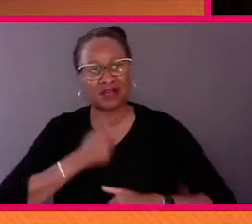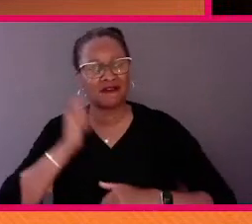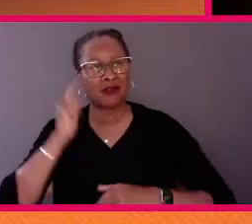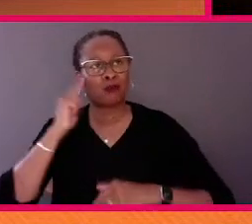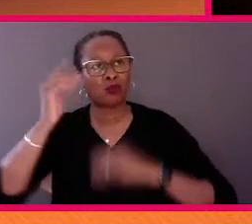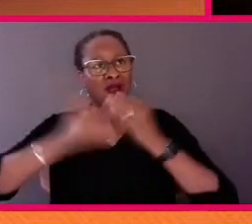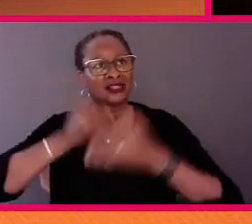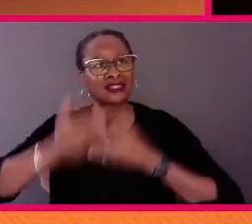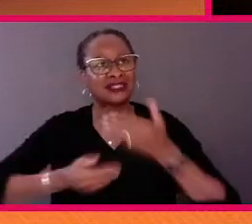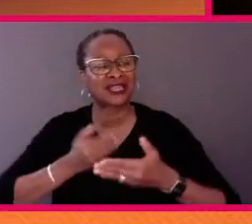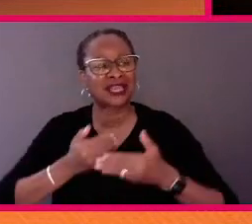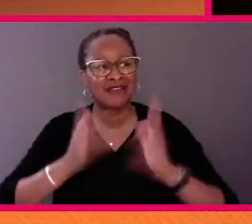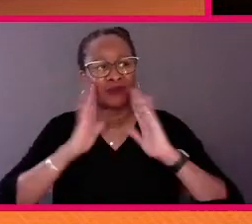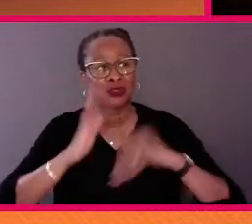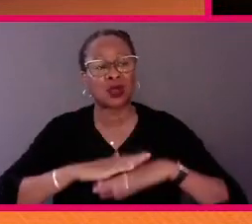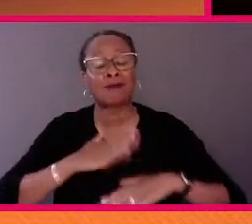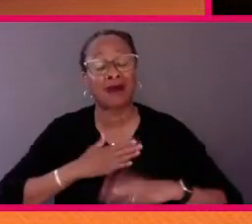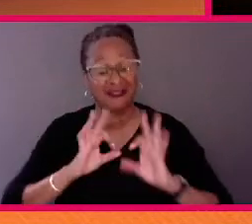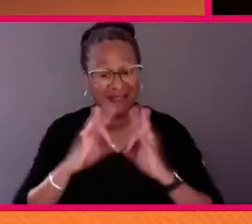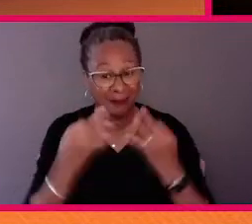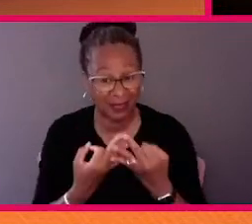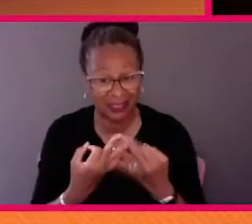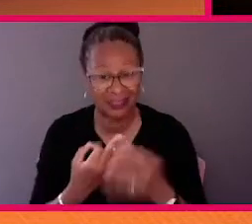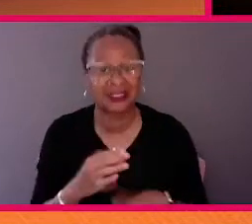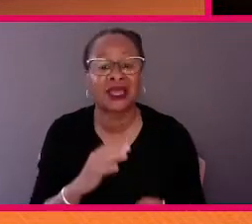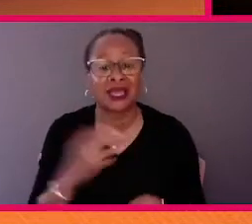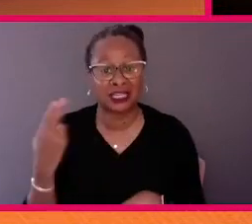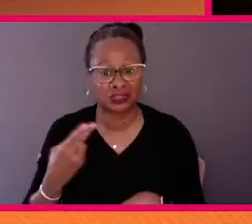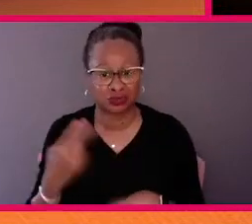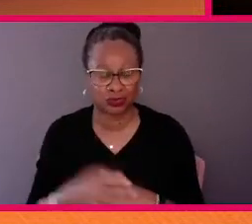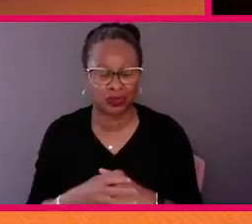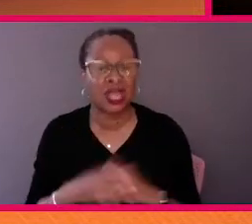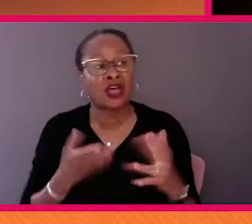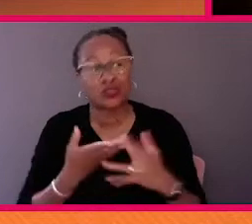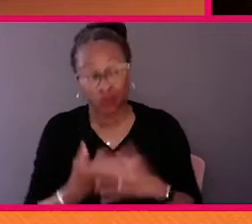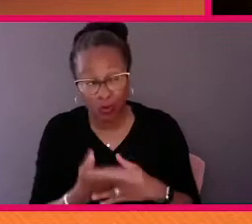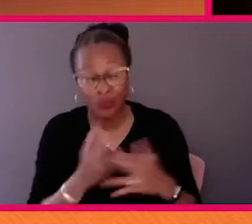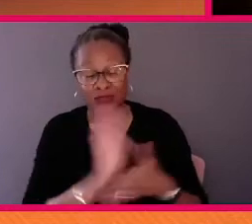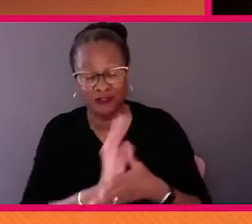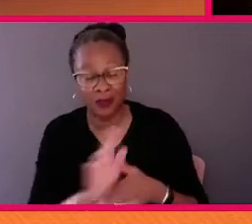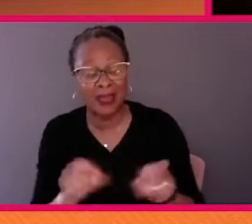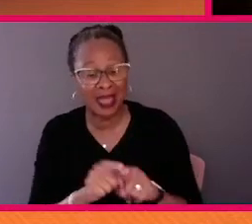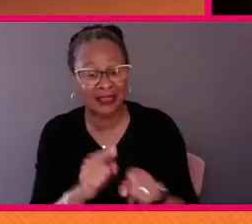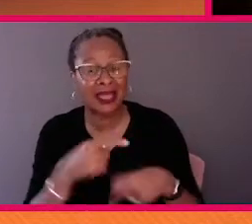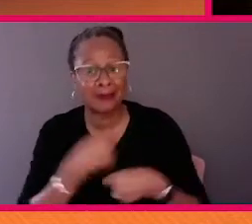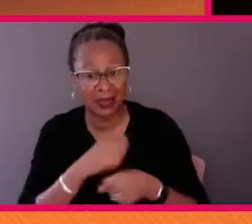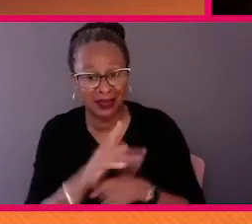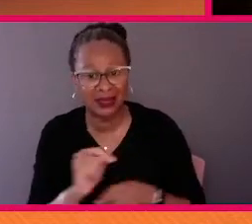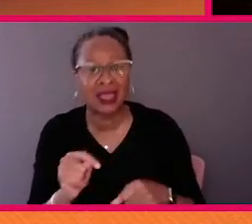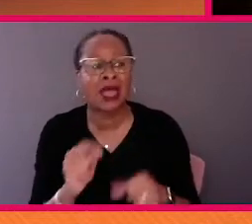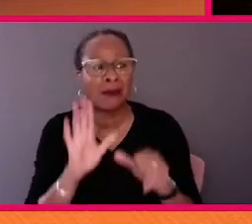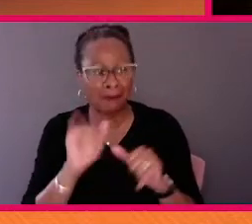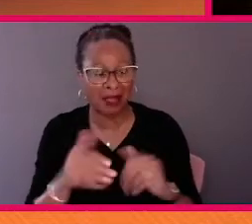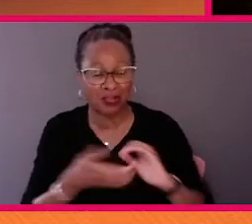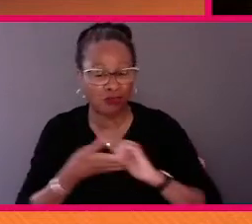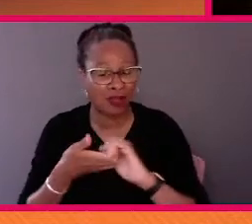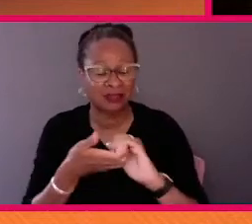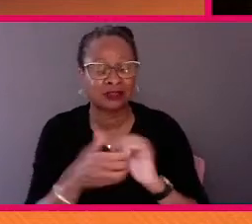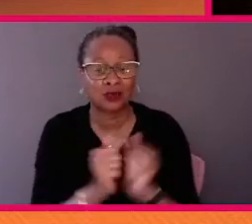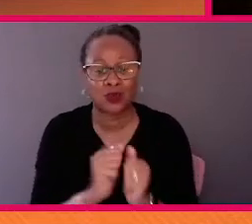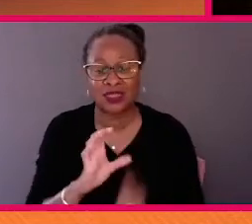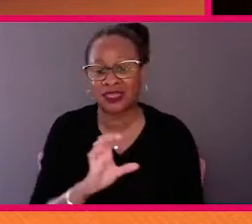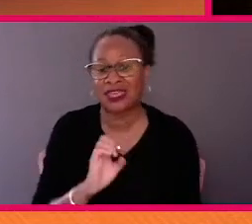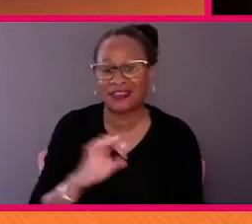and dealing with that stuff and through that history, through the film, just by collaborating with Ethan, the chef, in making